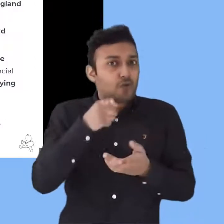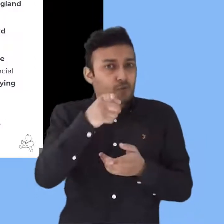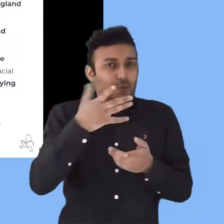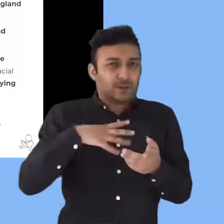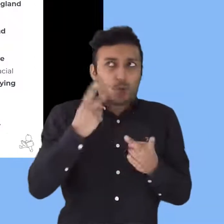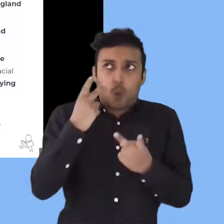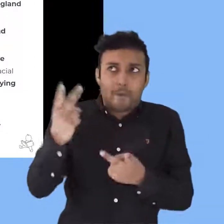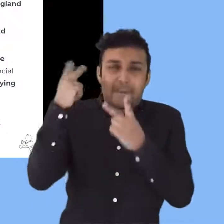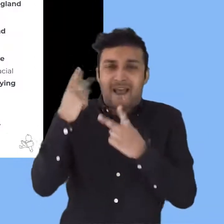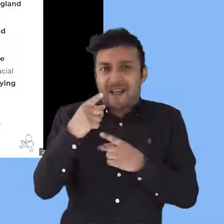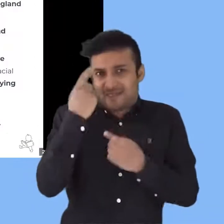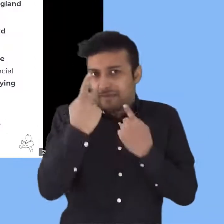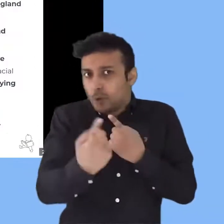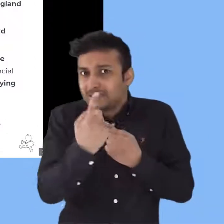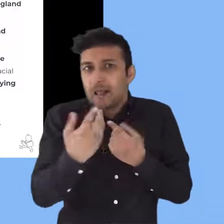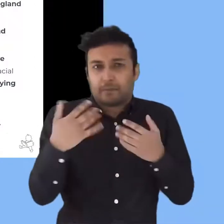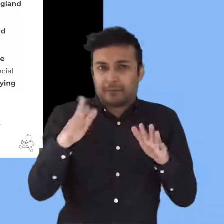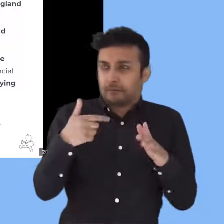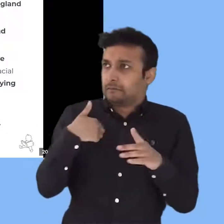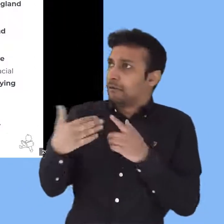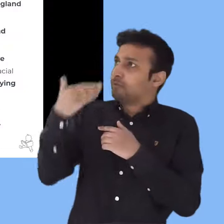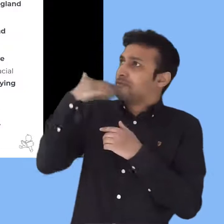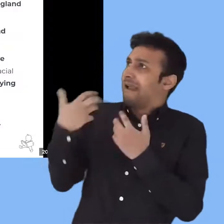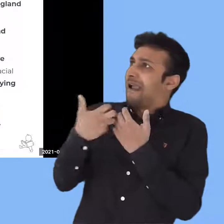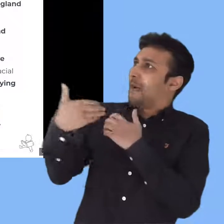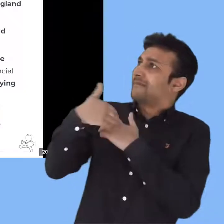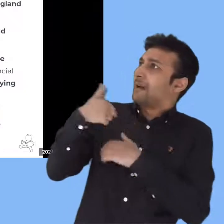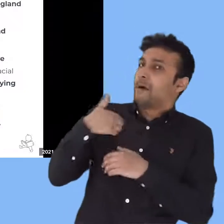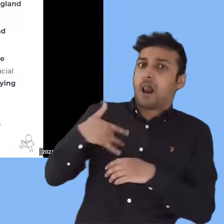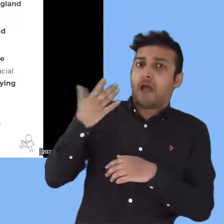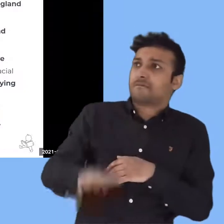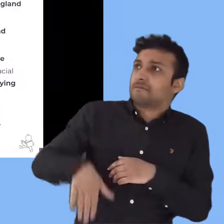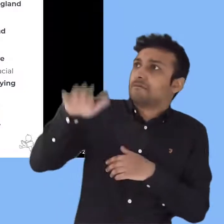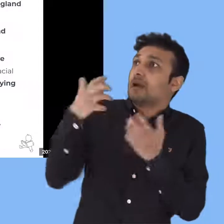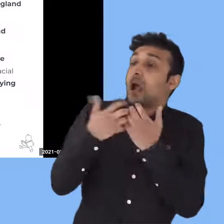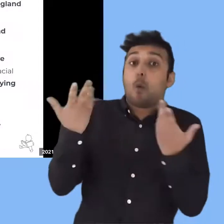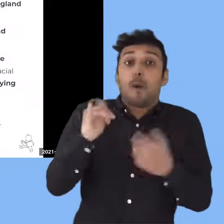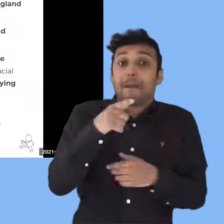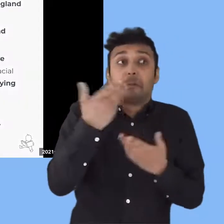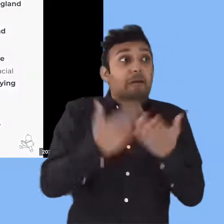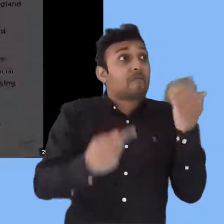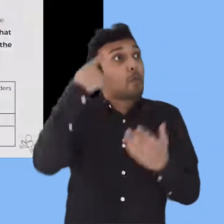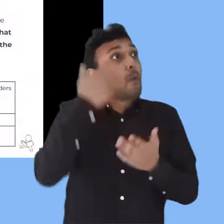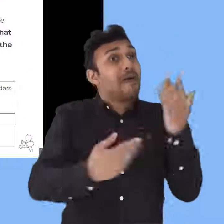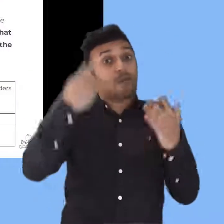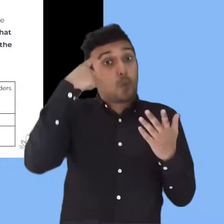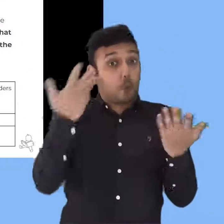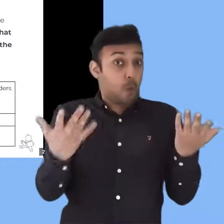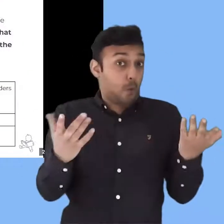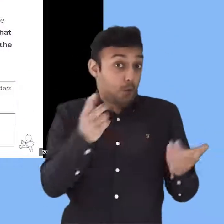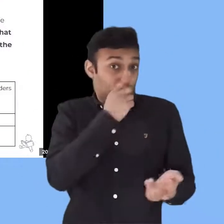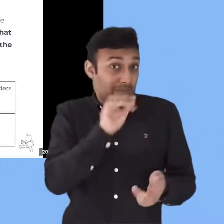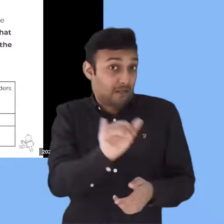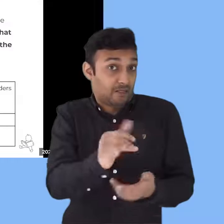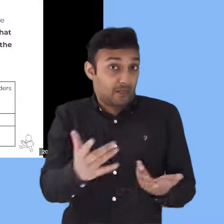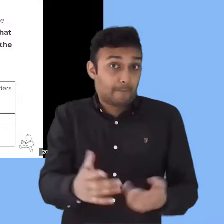whether or not it's something that you've discussed, or whether it's something that you've not had to think about in your previous life. That's racism